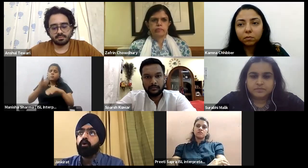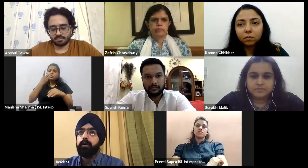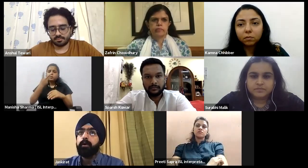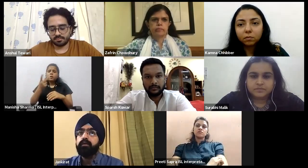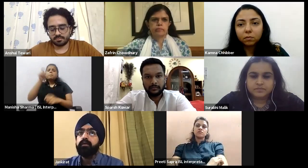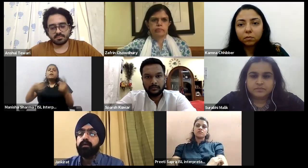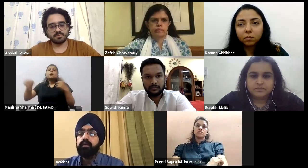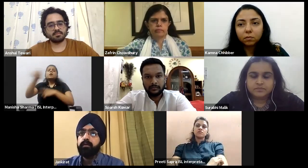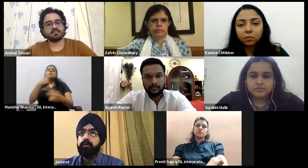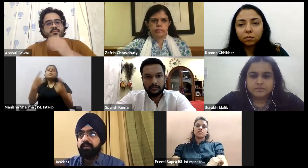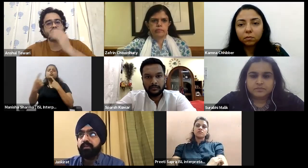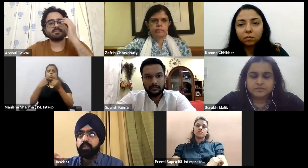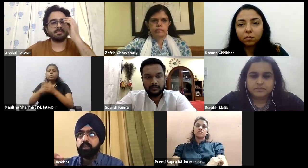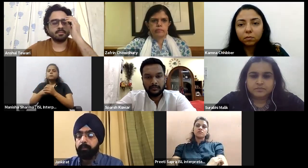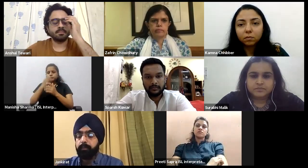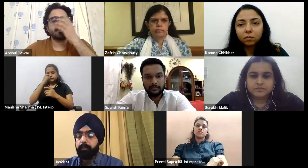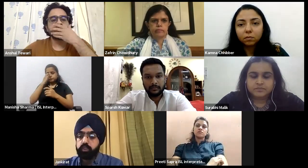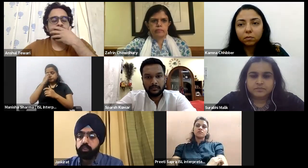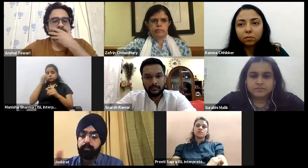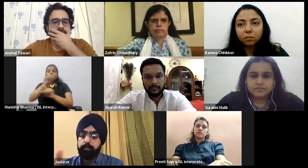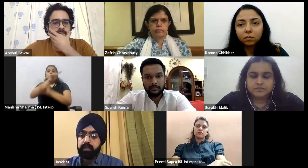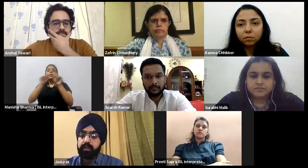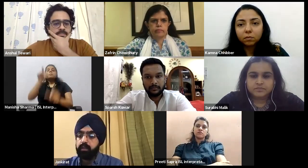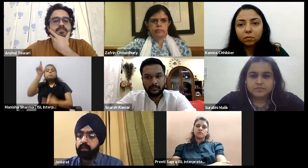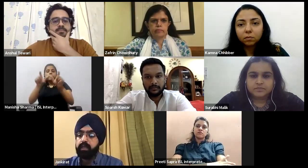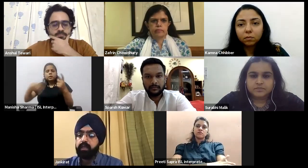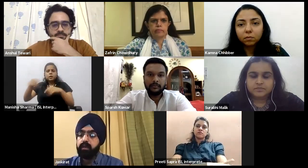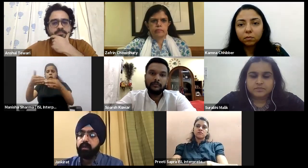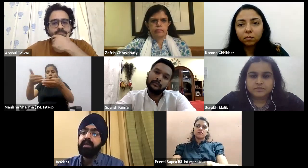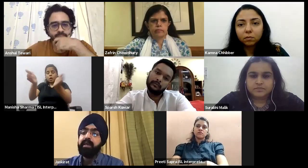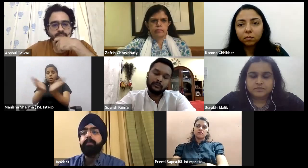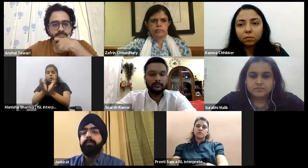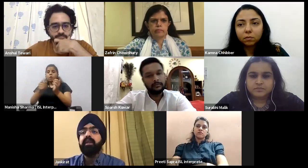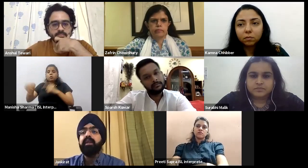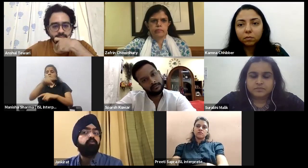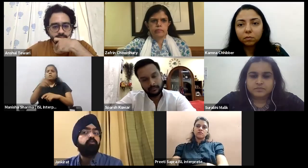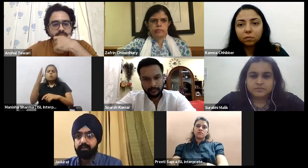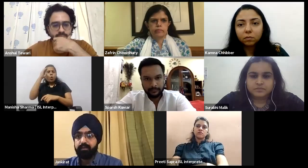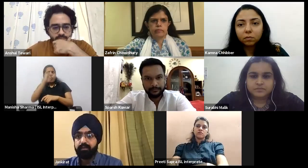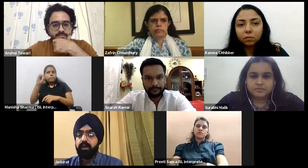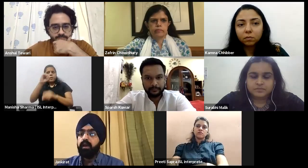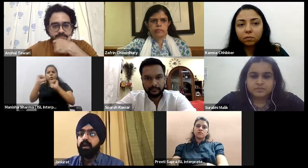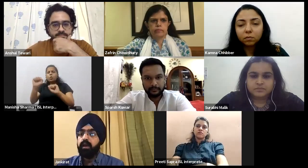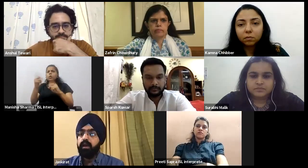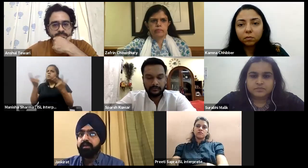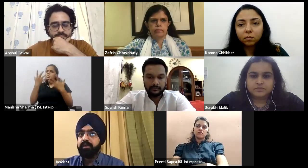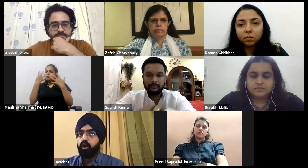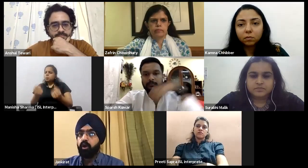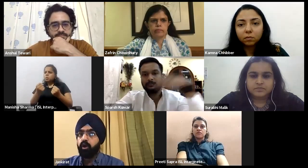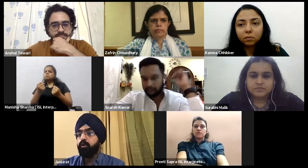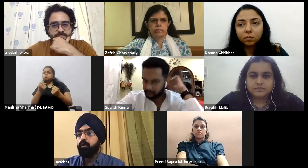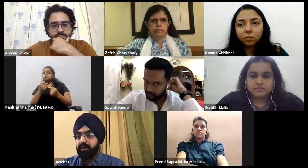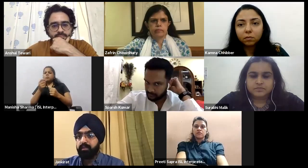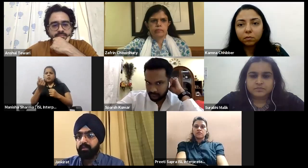talking about the percentage population of a particular community being an opinion and not a fact. Numbers cannot